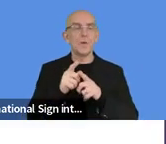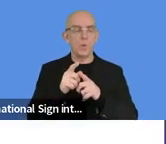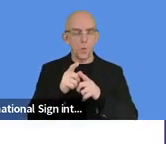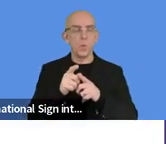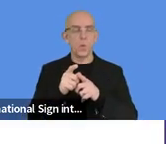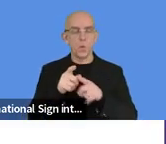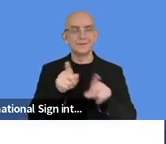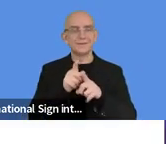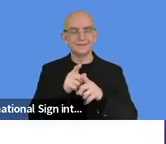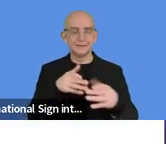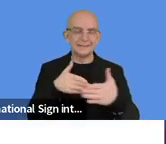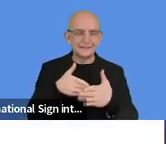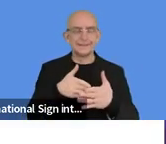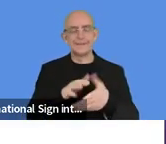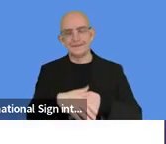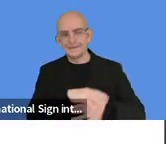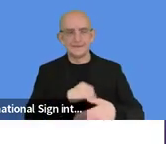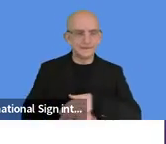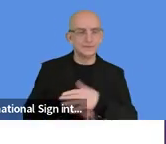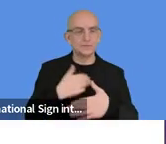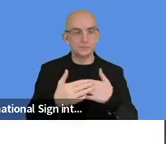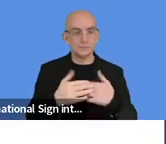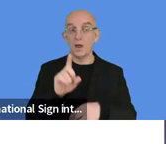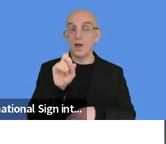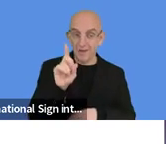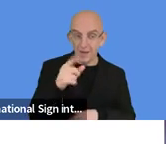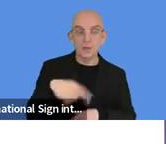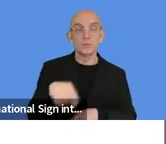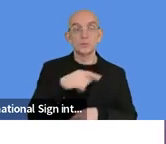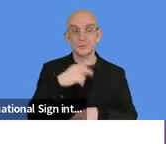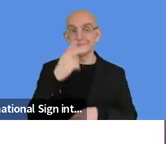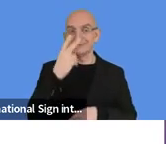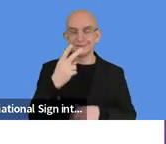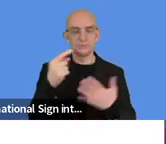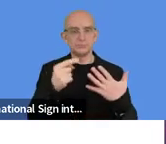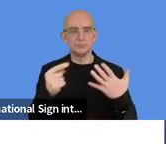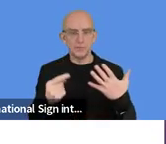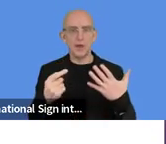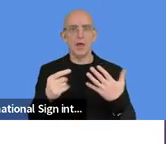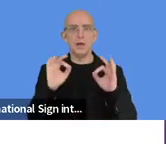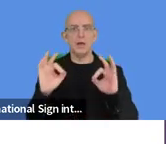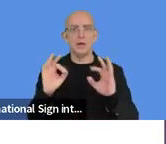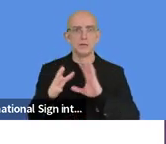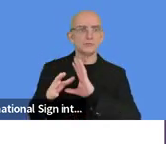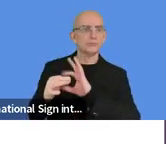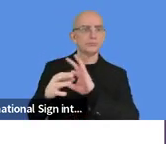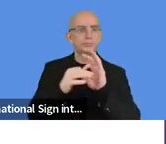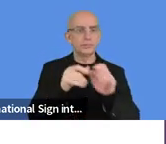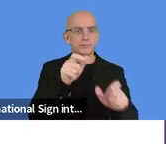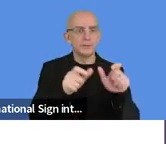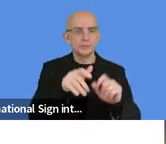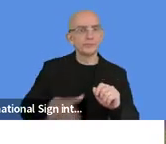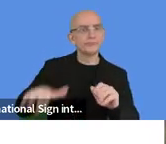your effort even more meaningful. And that's because the whole program is built on the expertise of a massive,